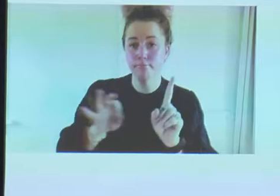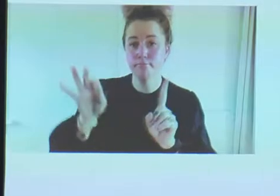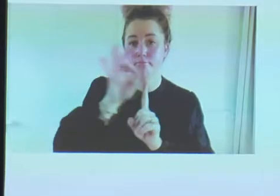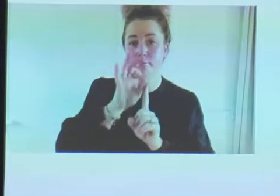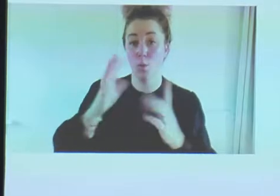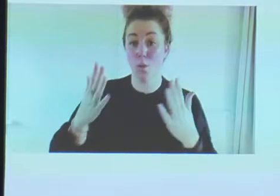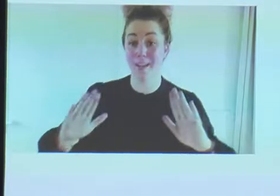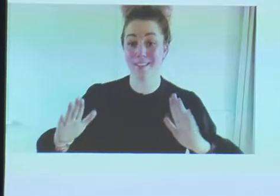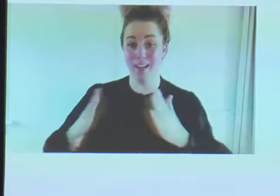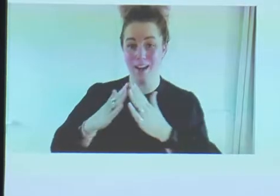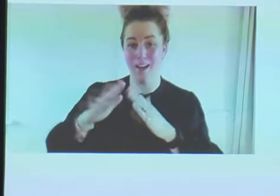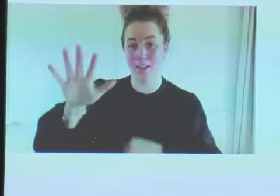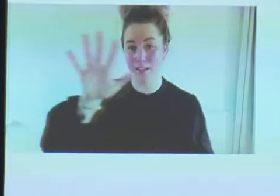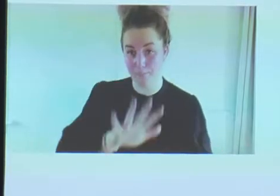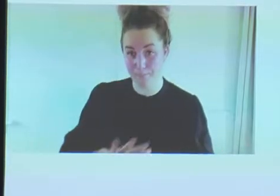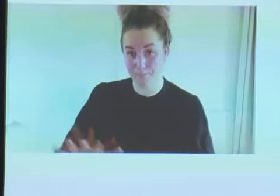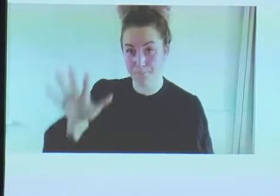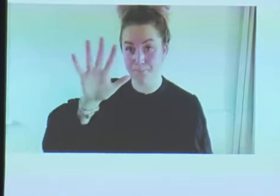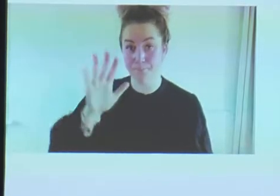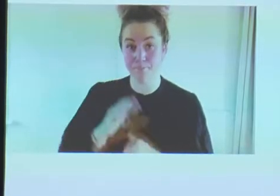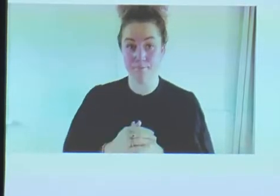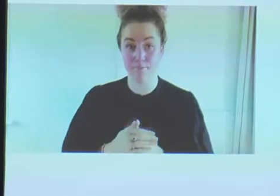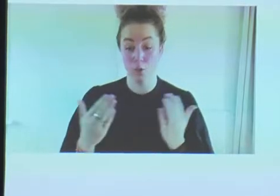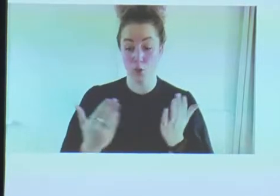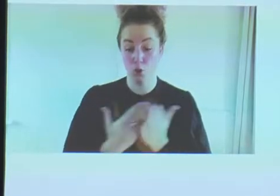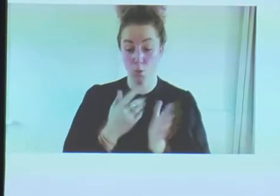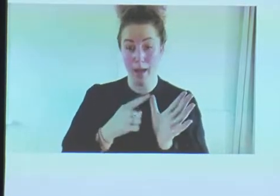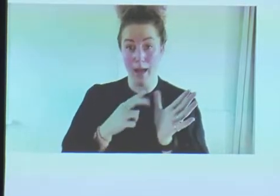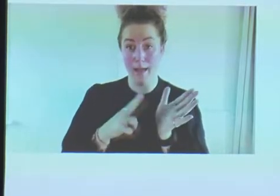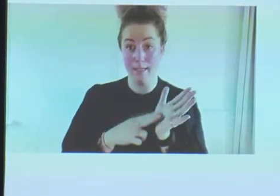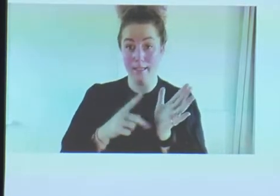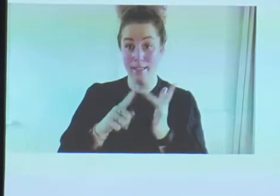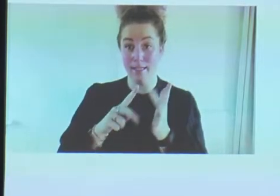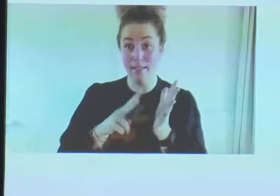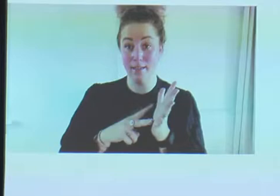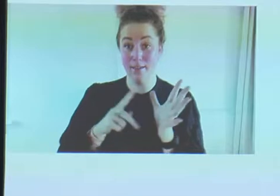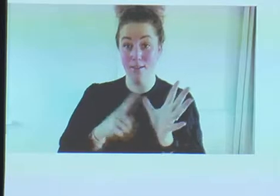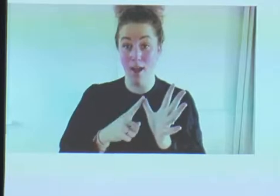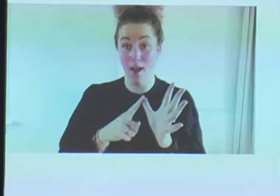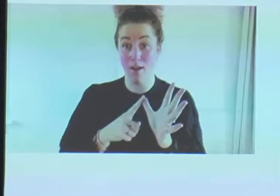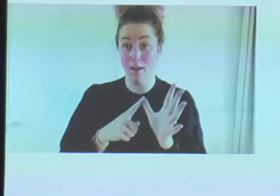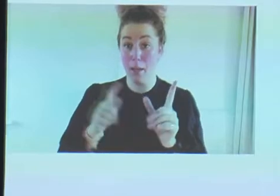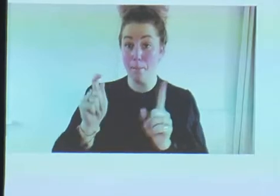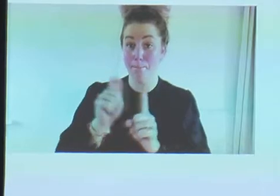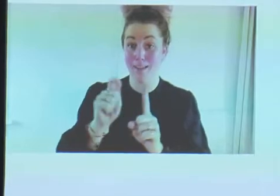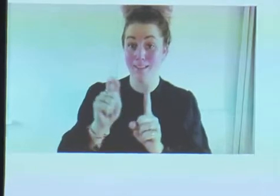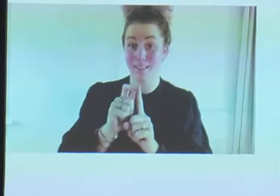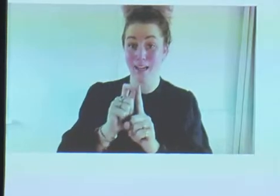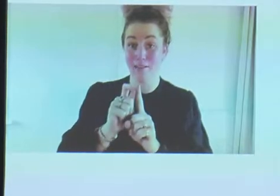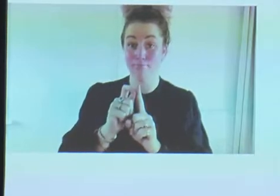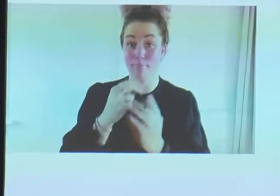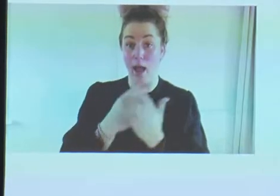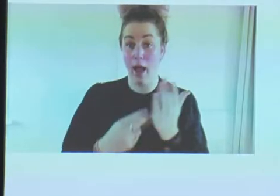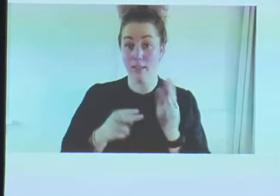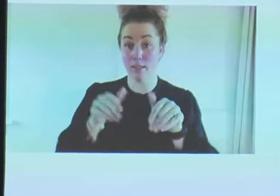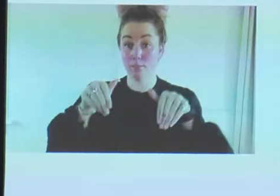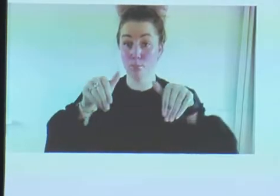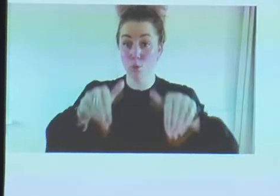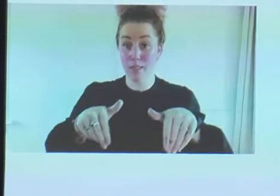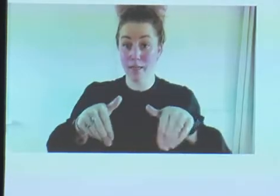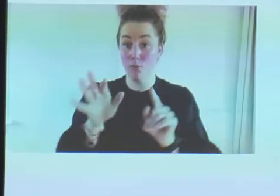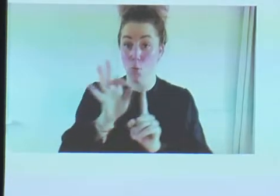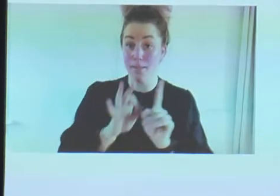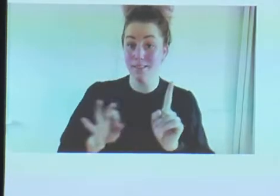region the new aniva Arts residency at particular Art Plus museum for a Pacific artist